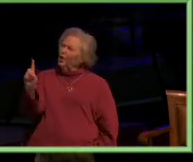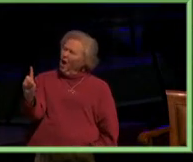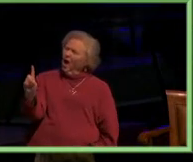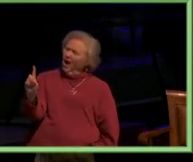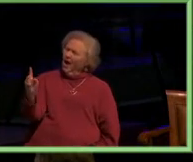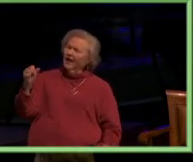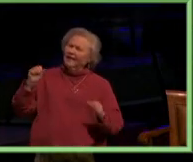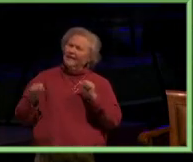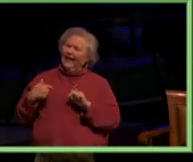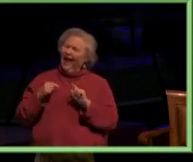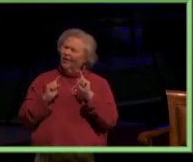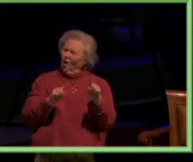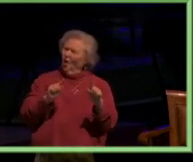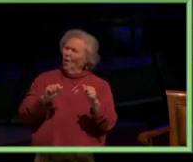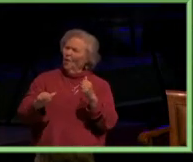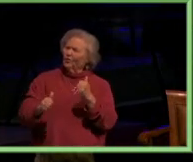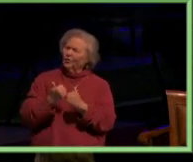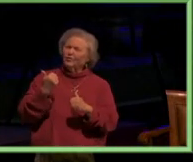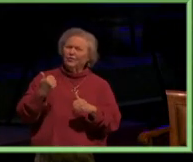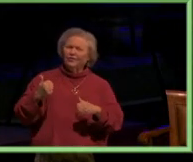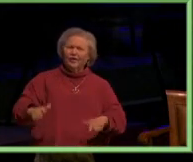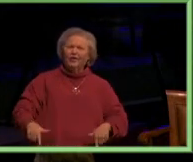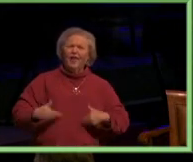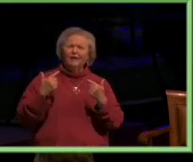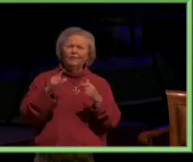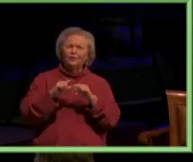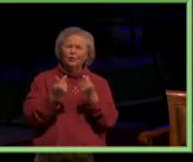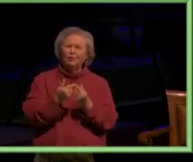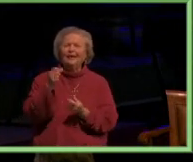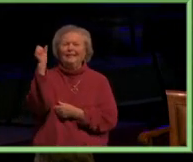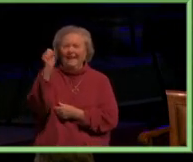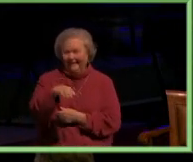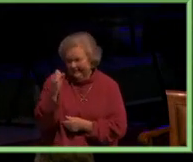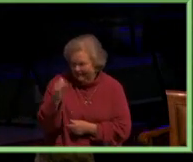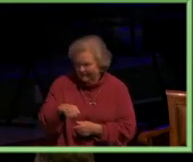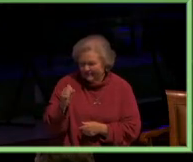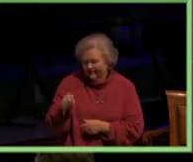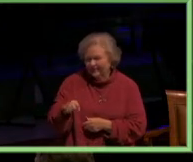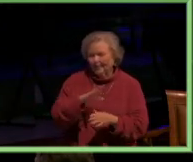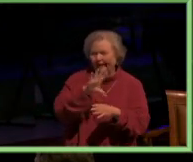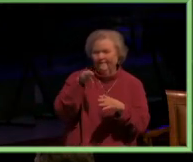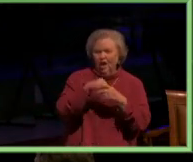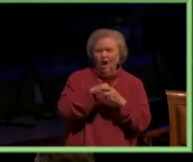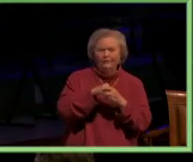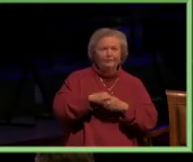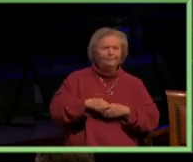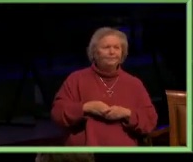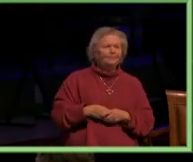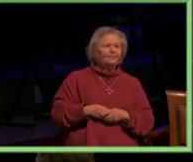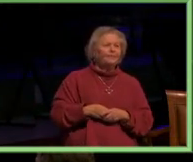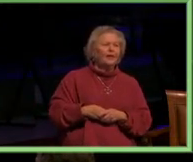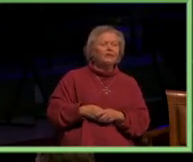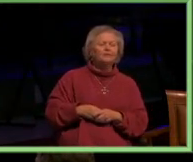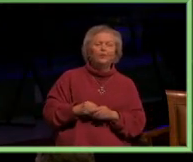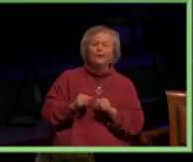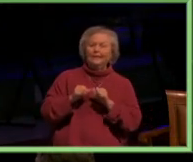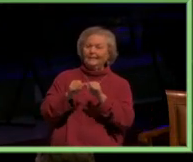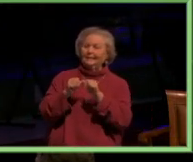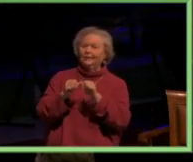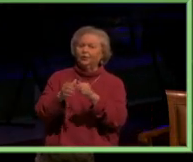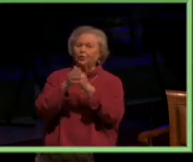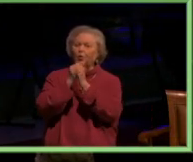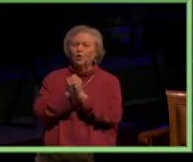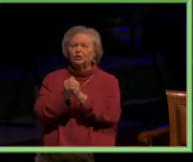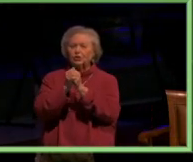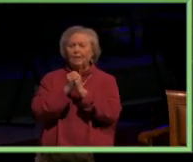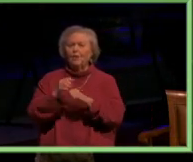life group that we're going to be launching January the 7th, so we want you to be a part of that as well. As we continue to worship this morning as a church family, we